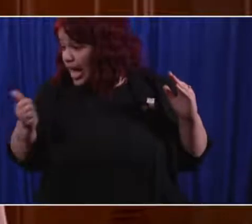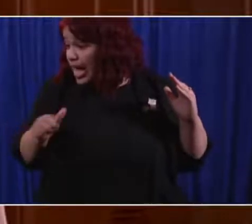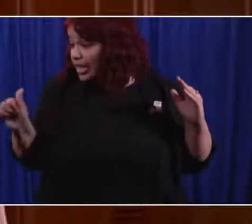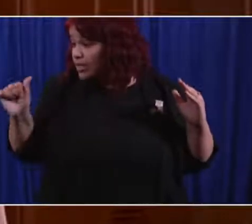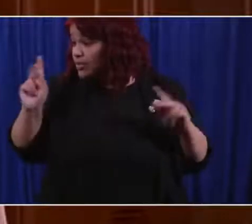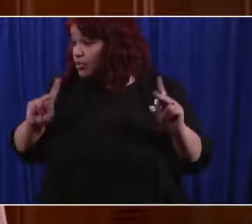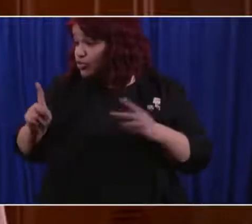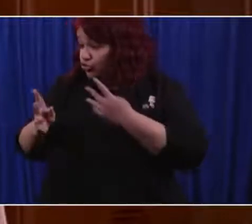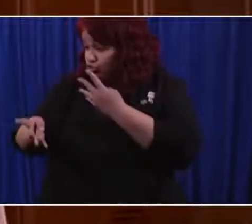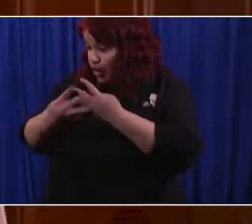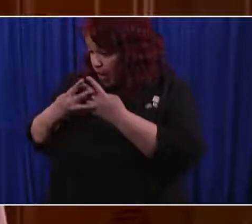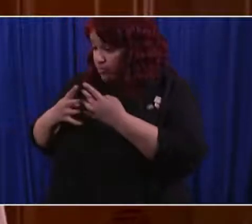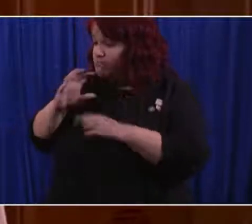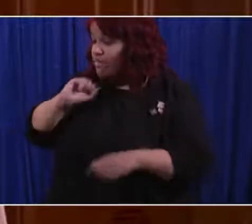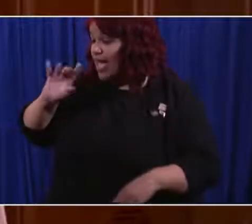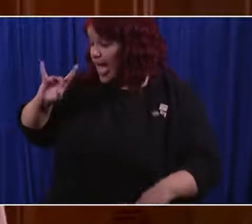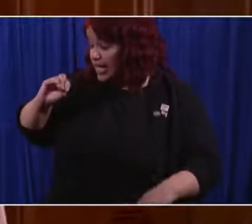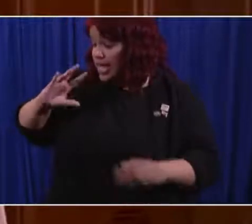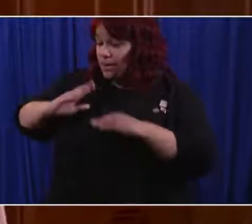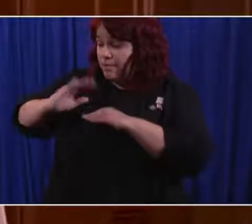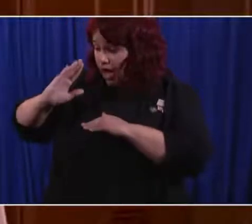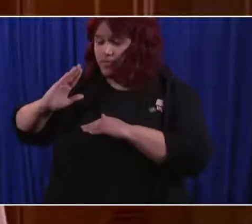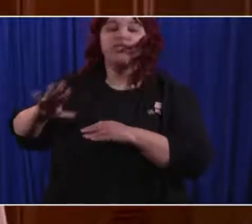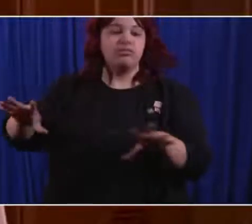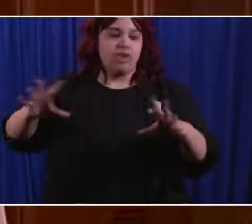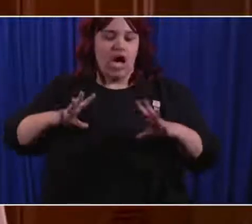to get the vaccine, and we'll continue to do that.